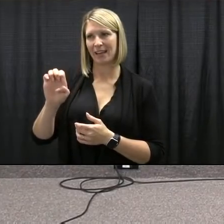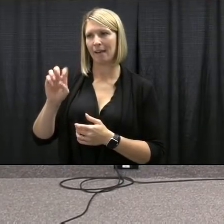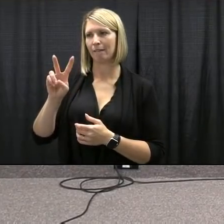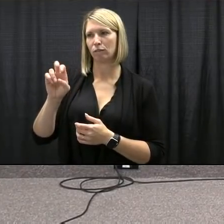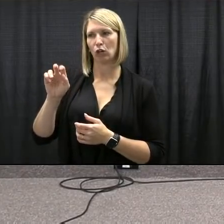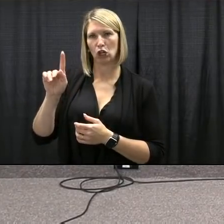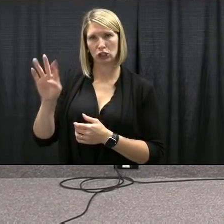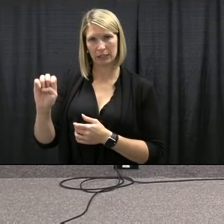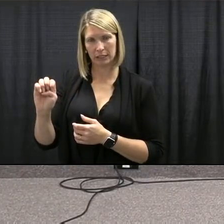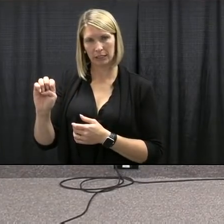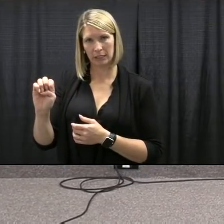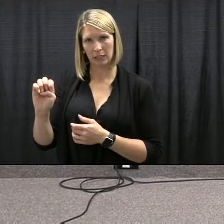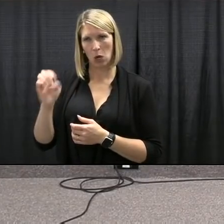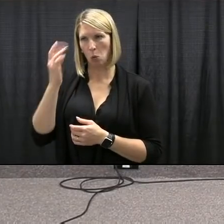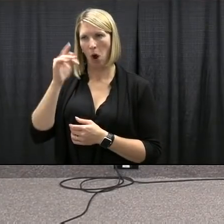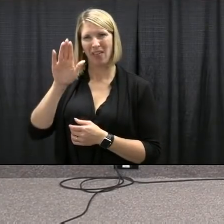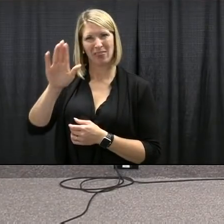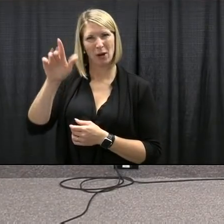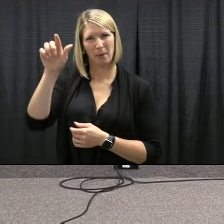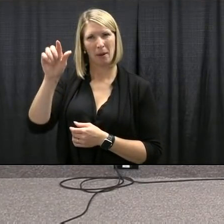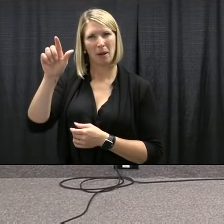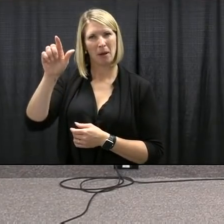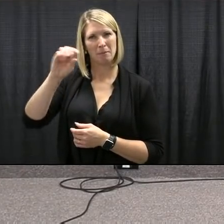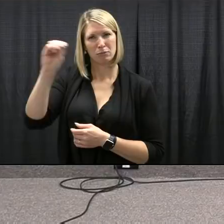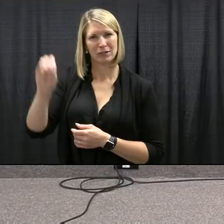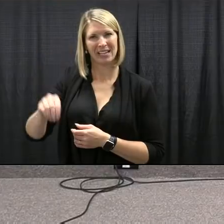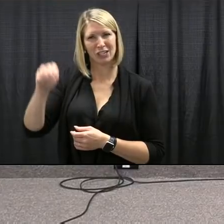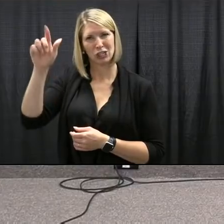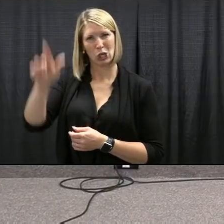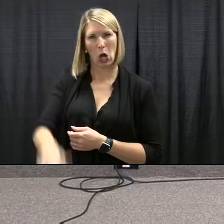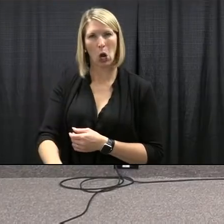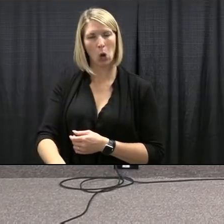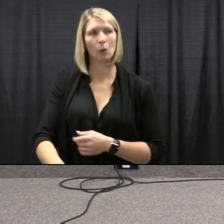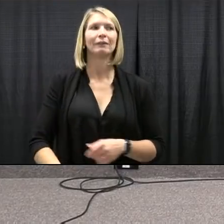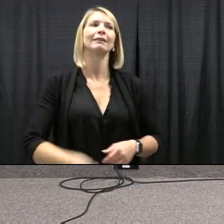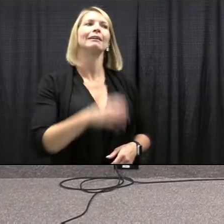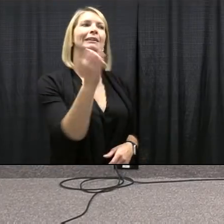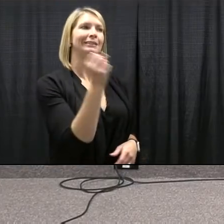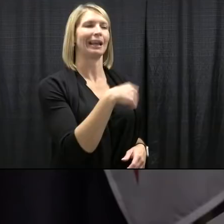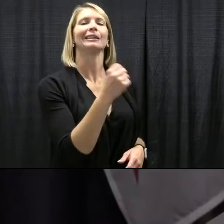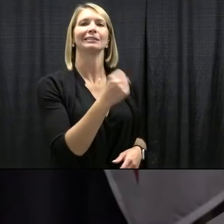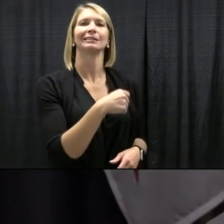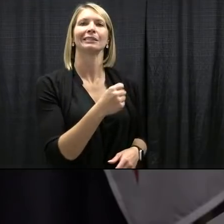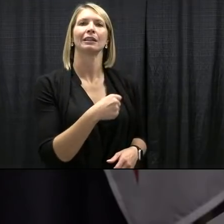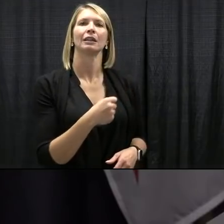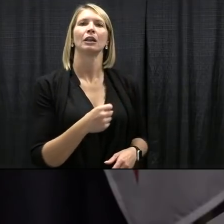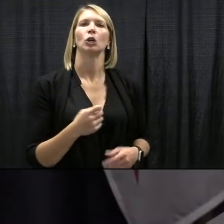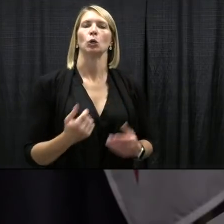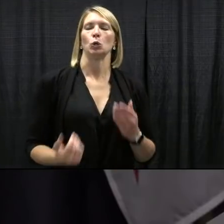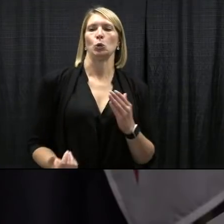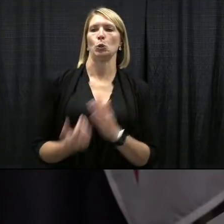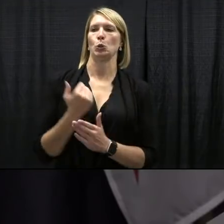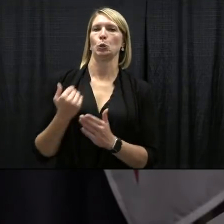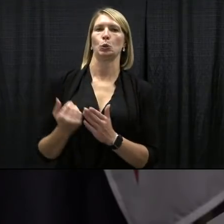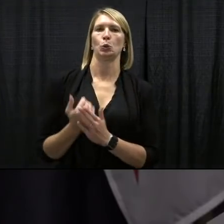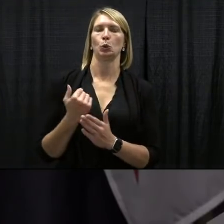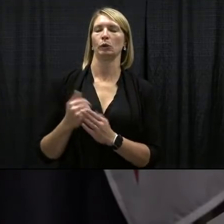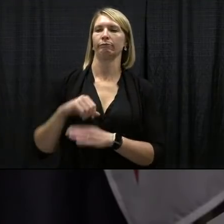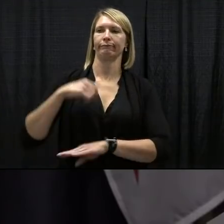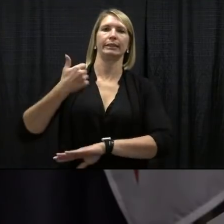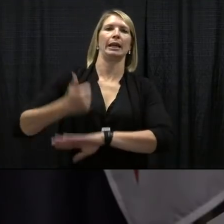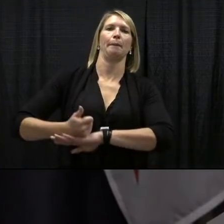Yes, is the short answer. We have increased clinics. There's been regular clinics in Bayvert since the vaccine became widely